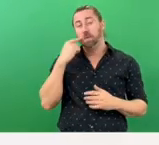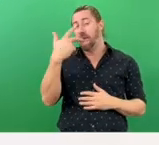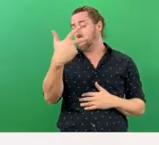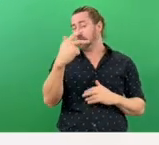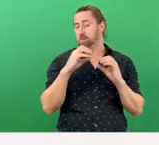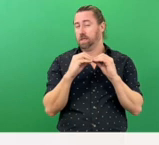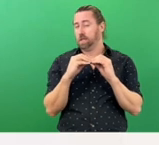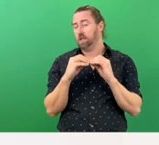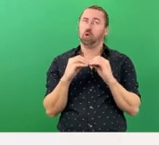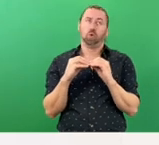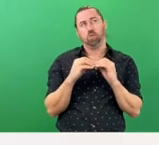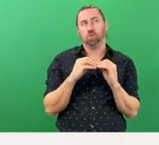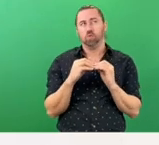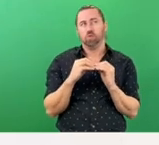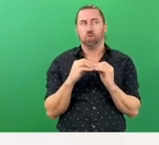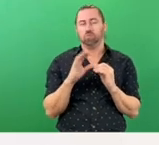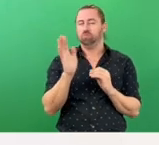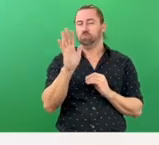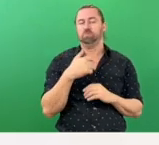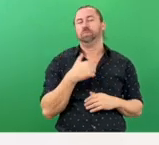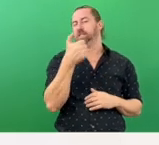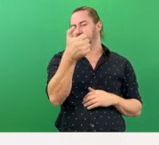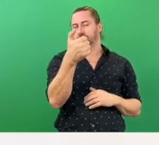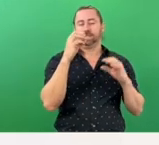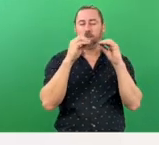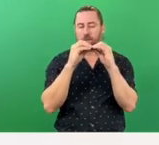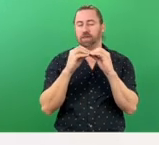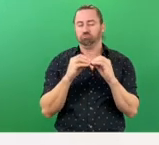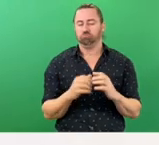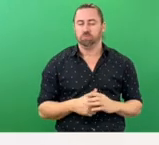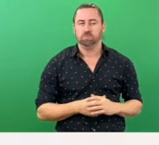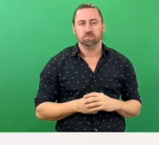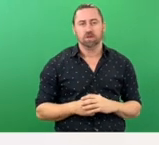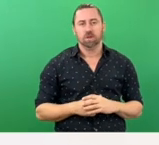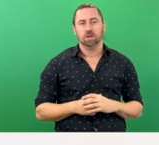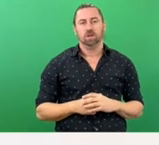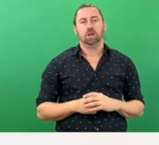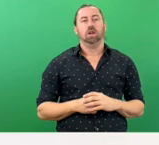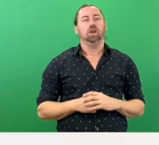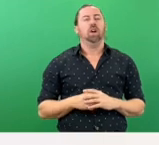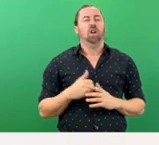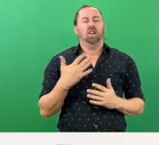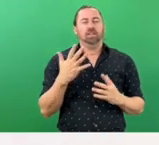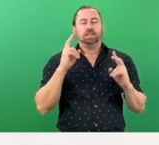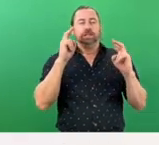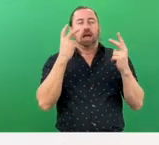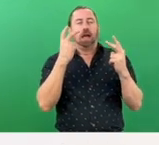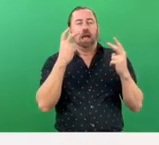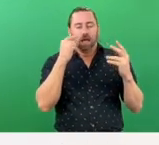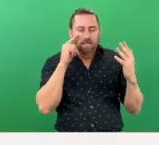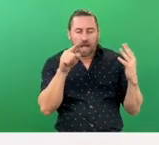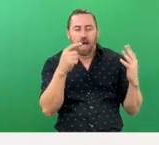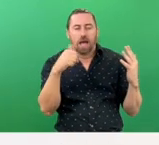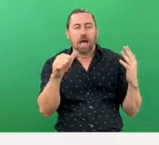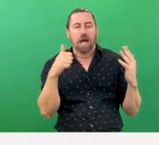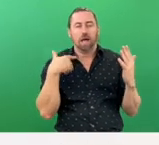probably use an 8B. Actually, no, check that. I'm going to use a 6B pencil, this one right here, so that it's nice and dark and y'all can see